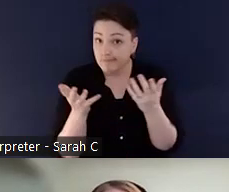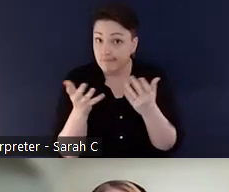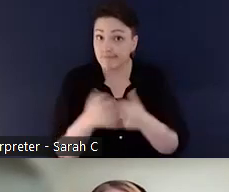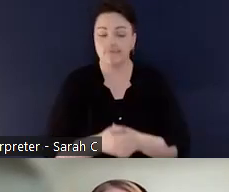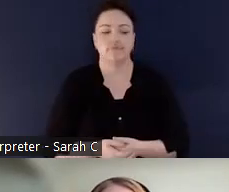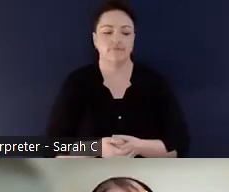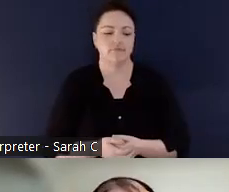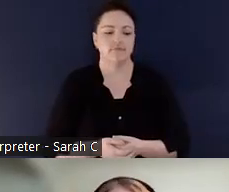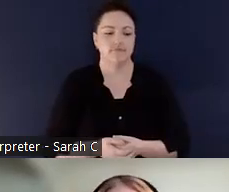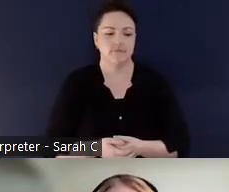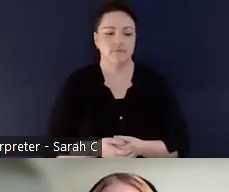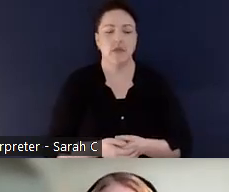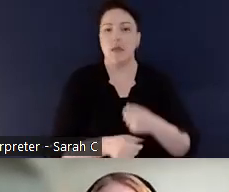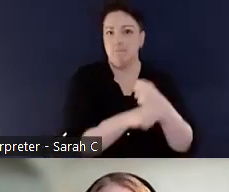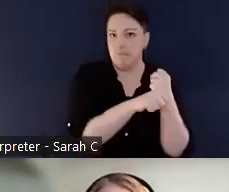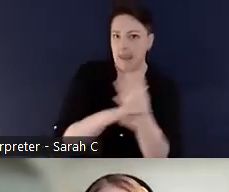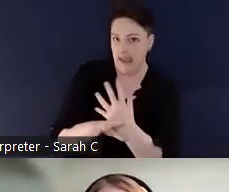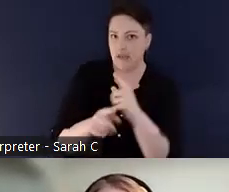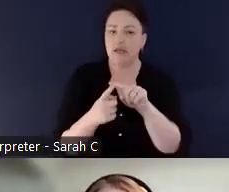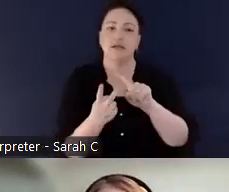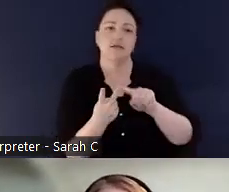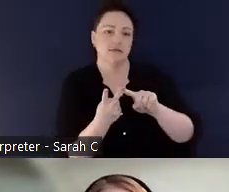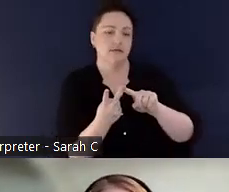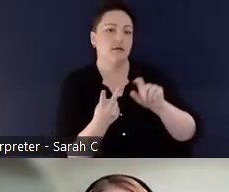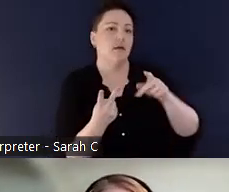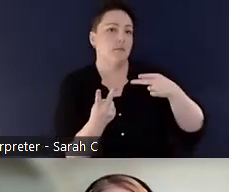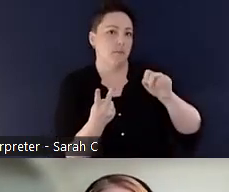planning and pilot projects.